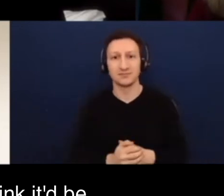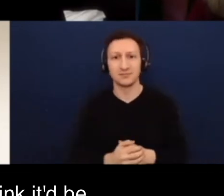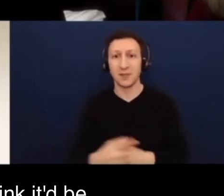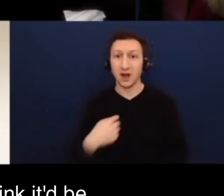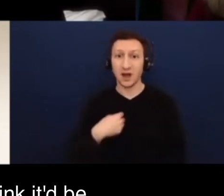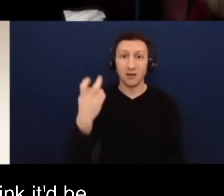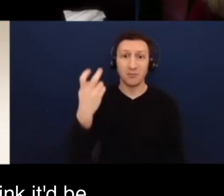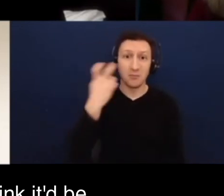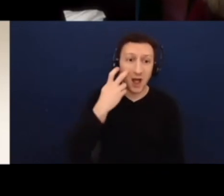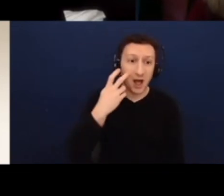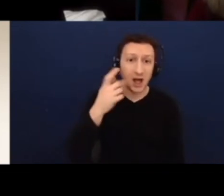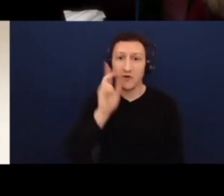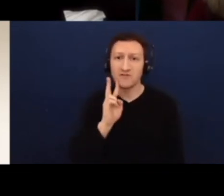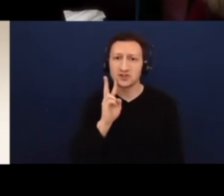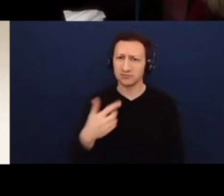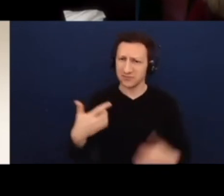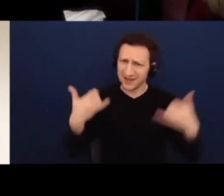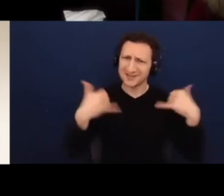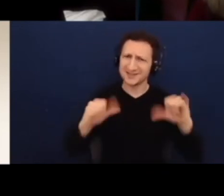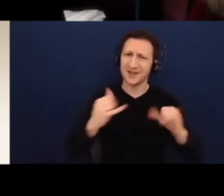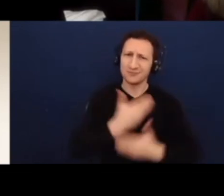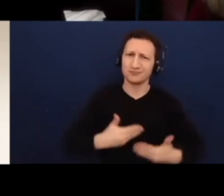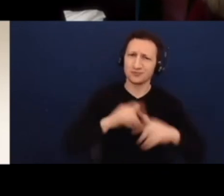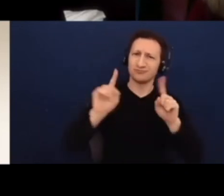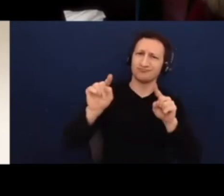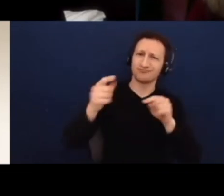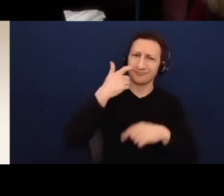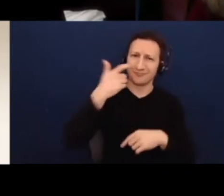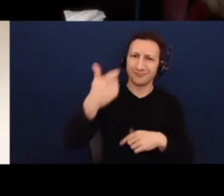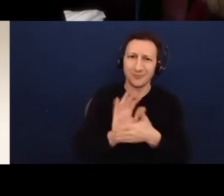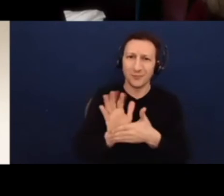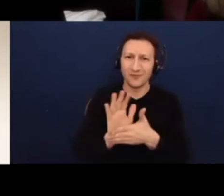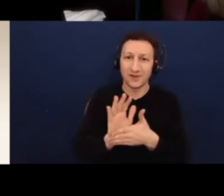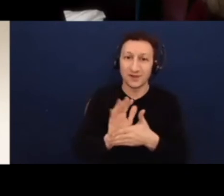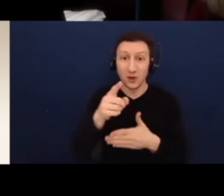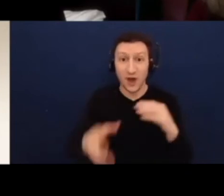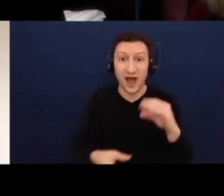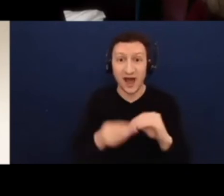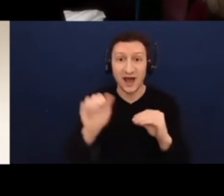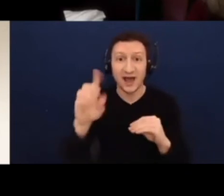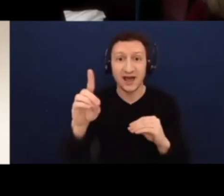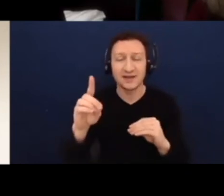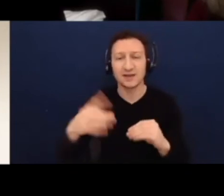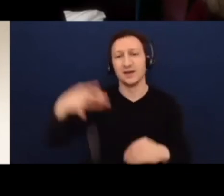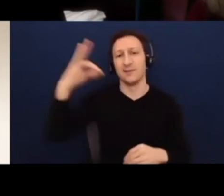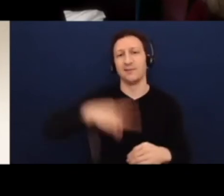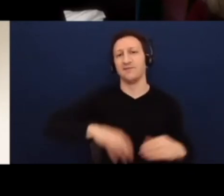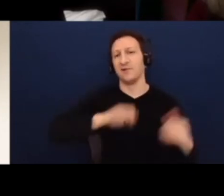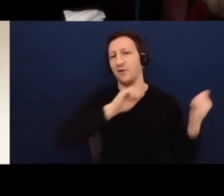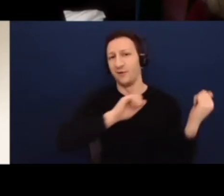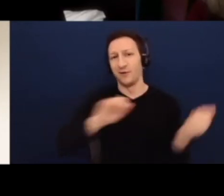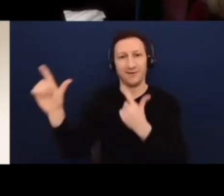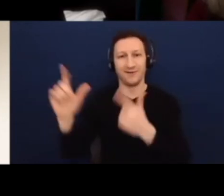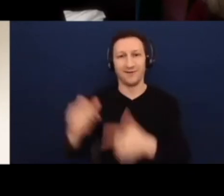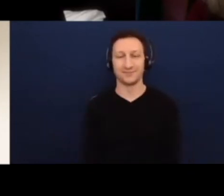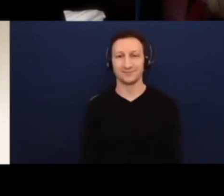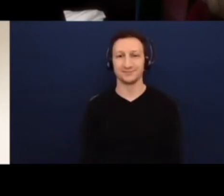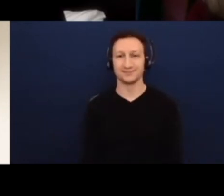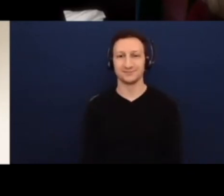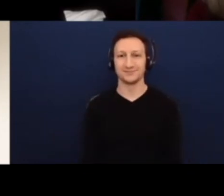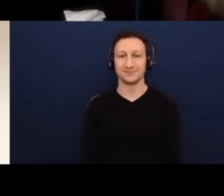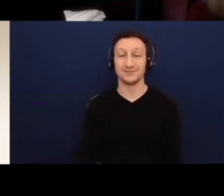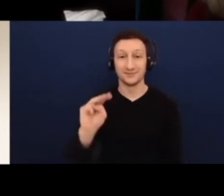more access to as much content as possible. Wonderful, wonderful. And I think that